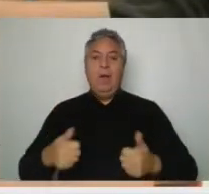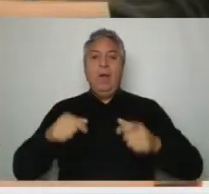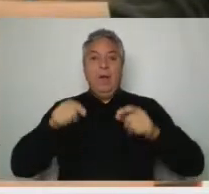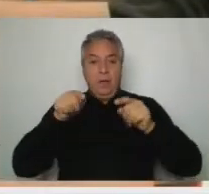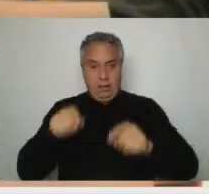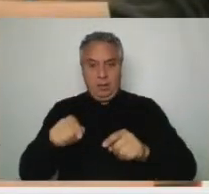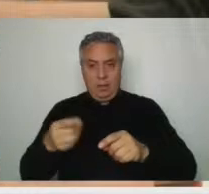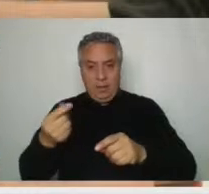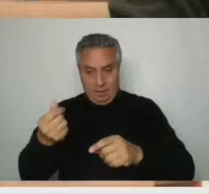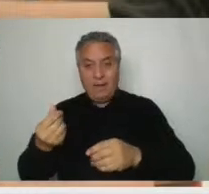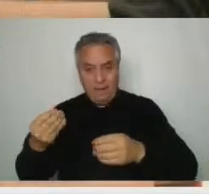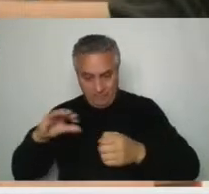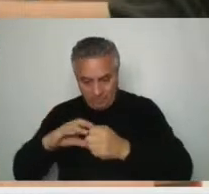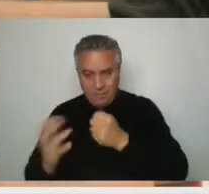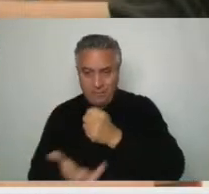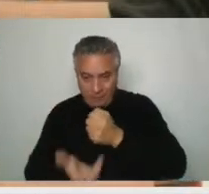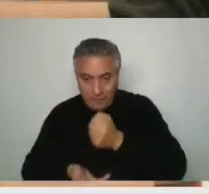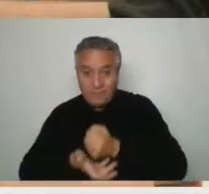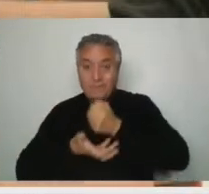Investment